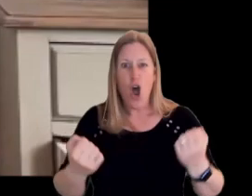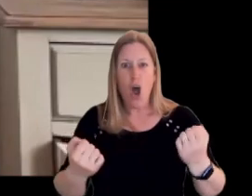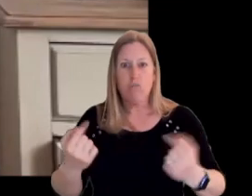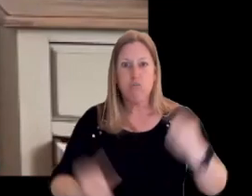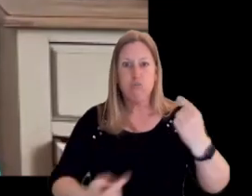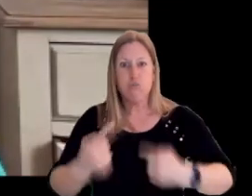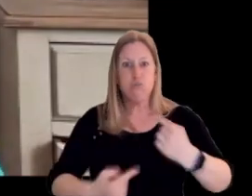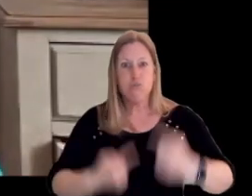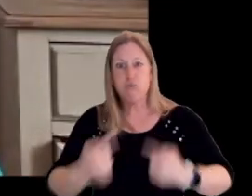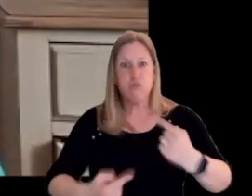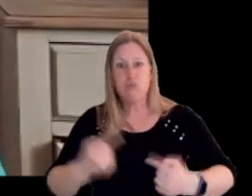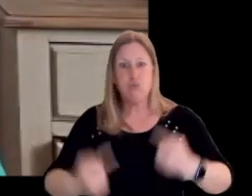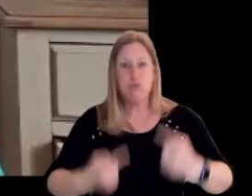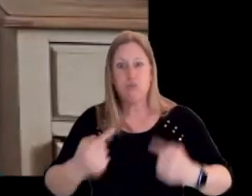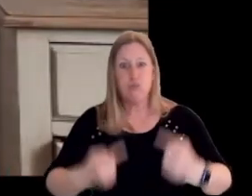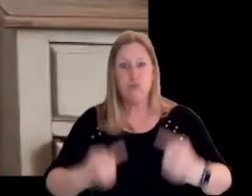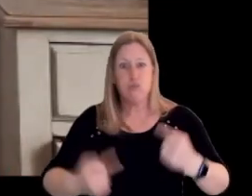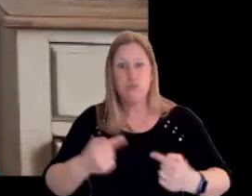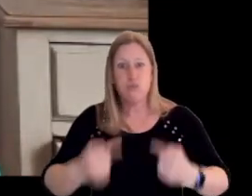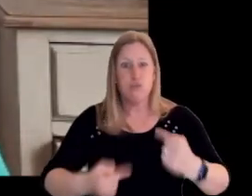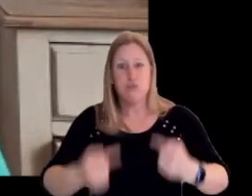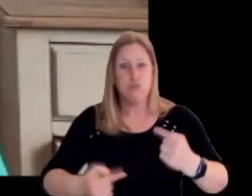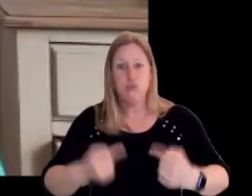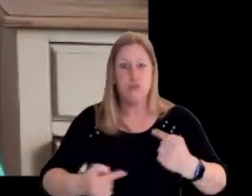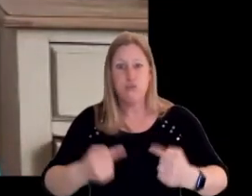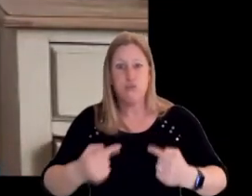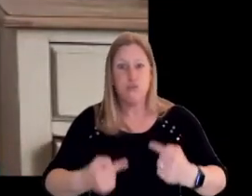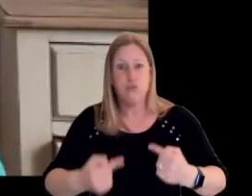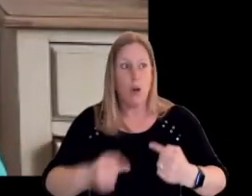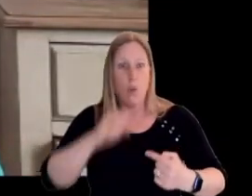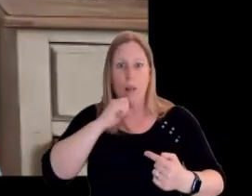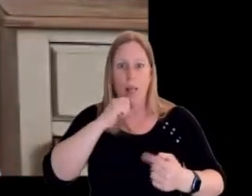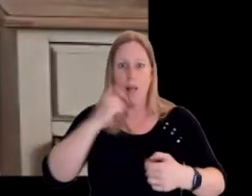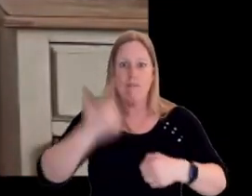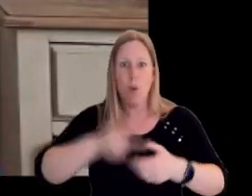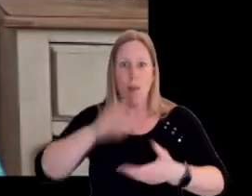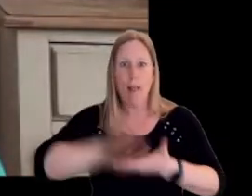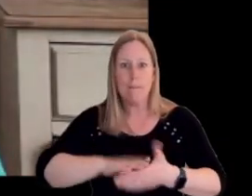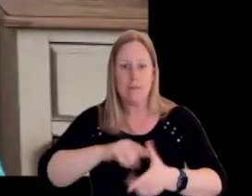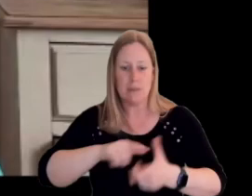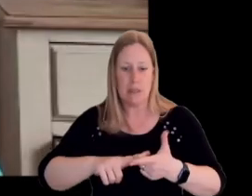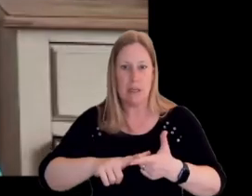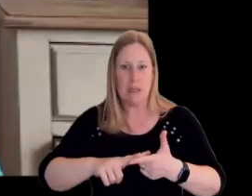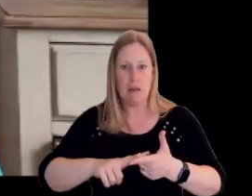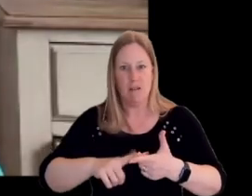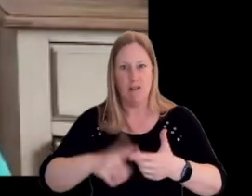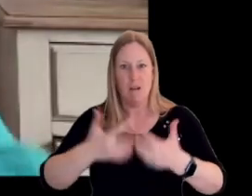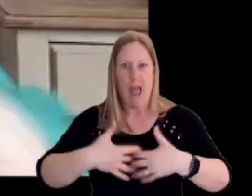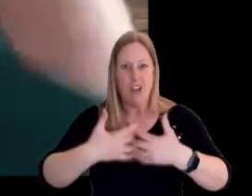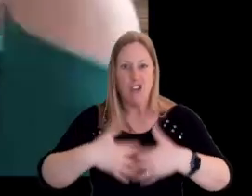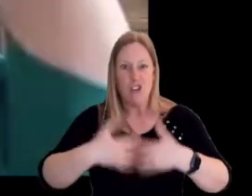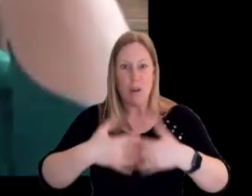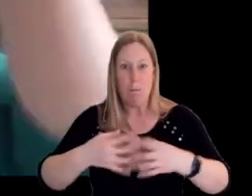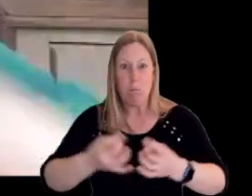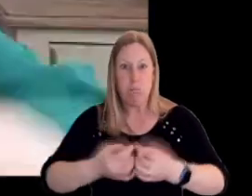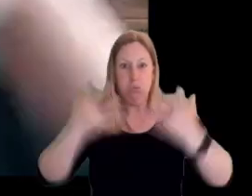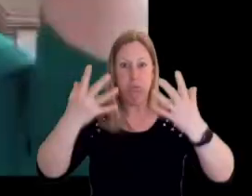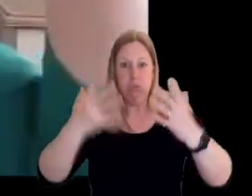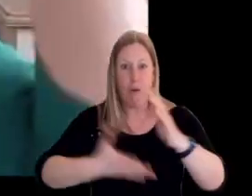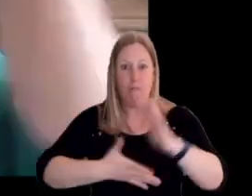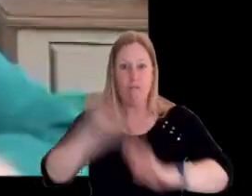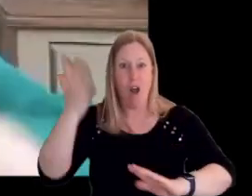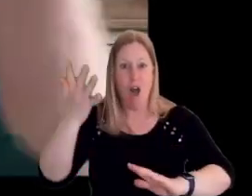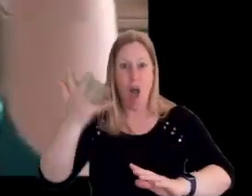too long, the wheels are gonna go off. You're gonna probably run out of fuel. Your motor could like